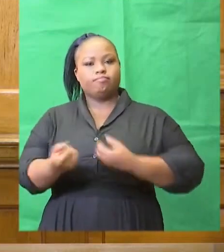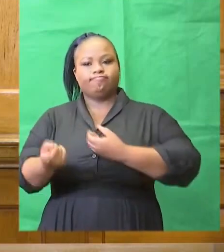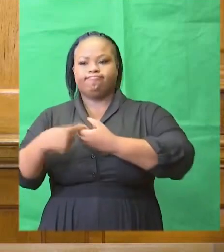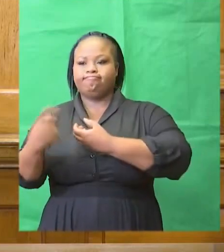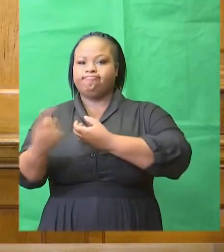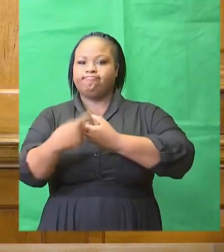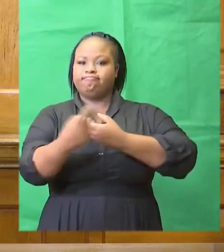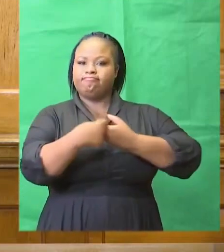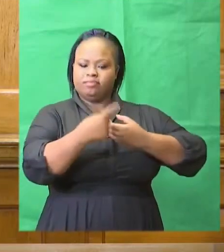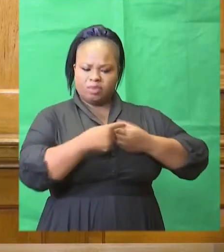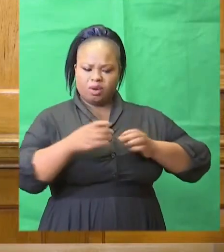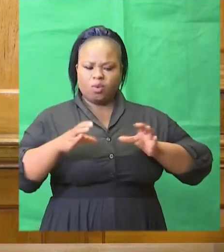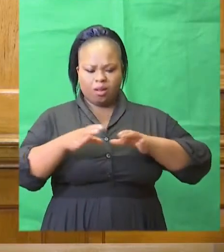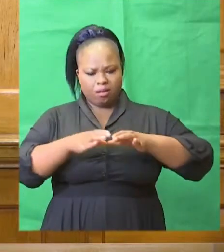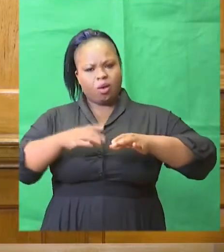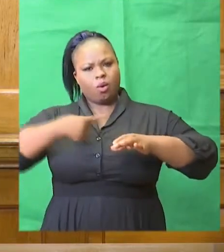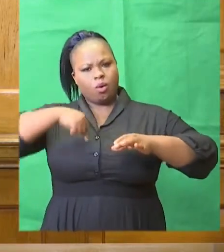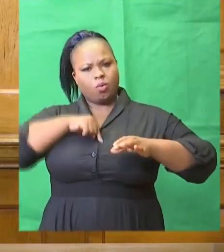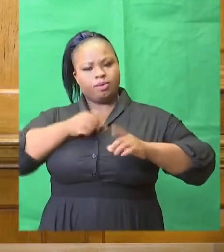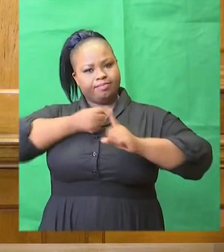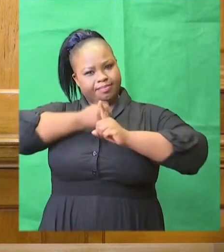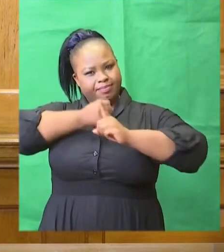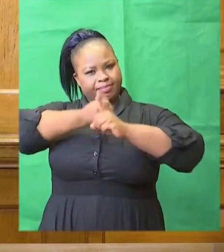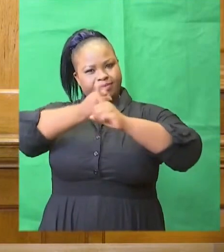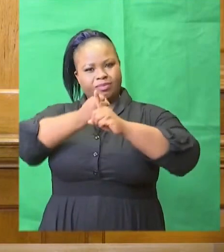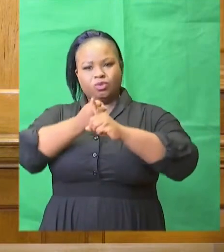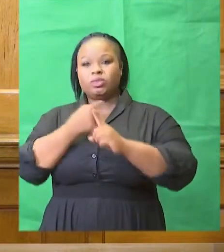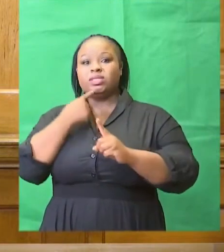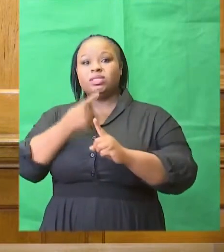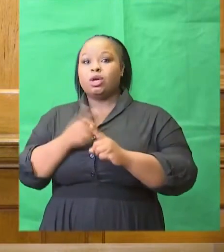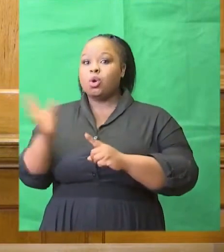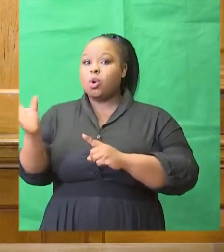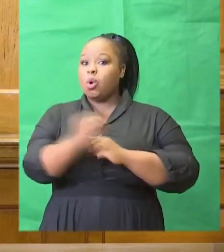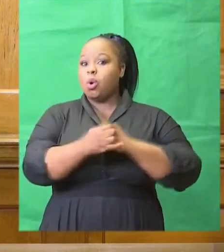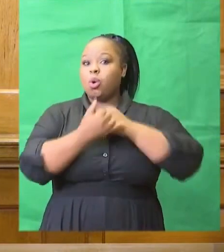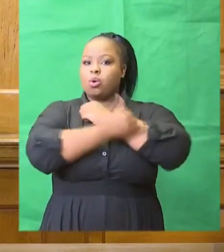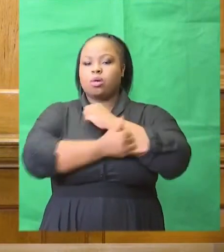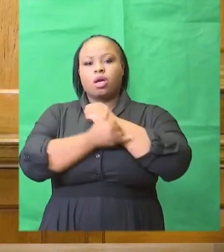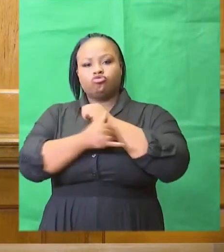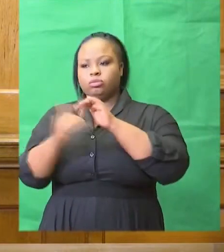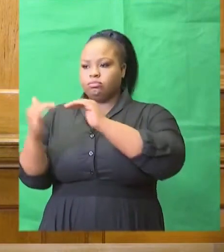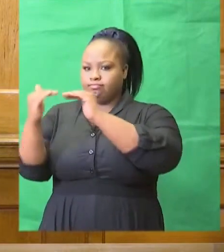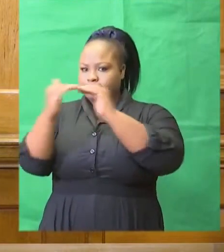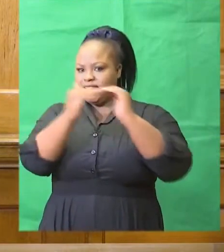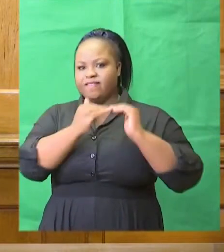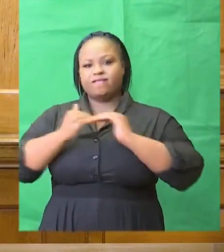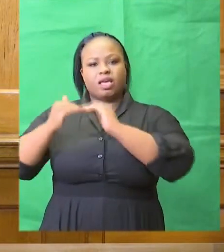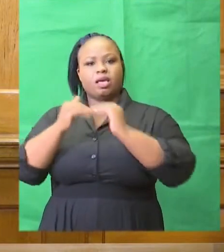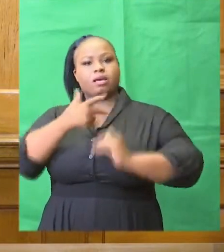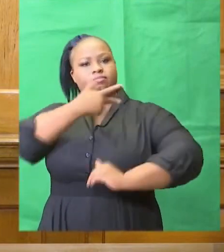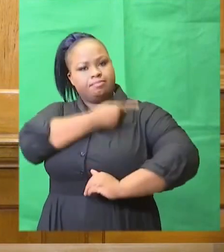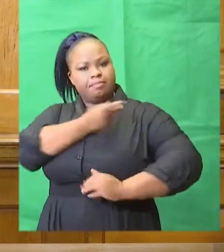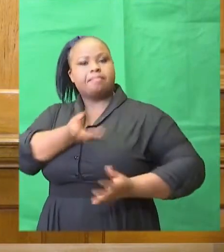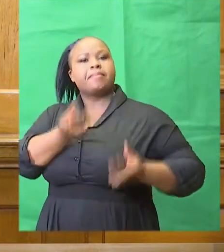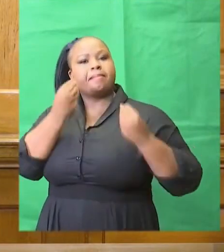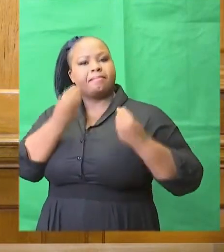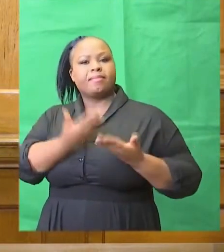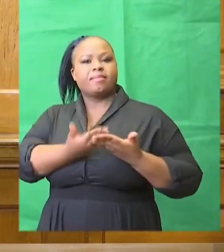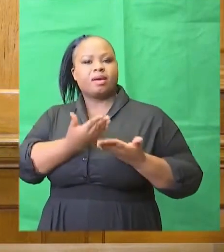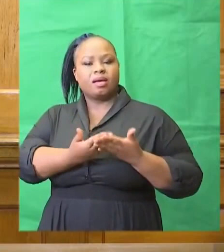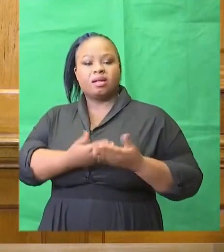around the world who have been fighting for equal access to vaccines for everyone. We have said that